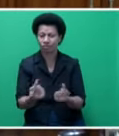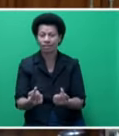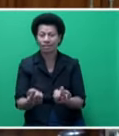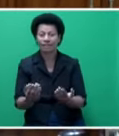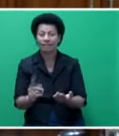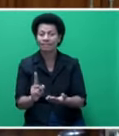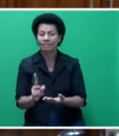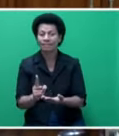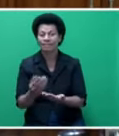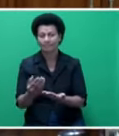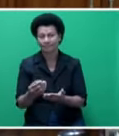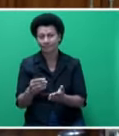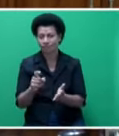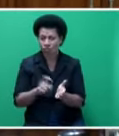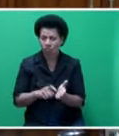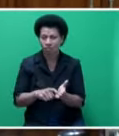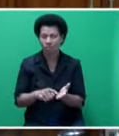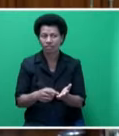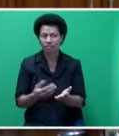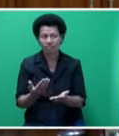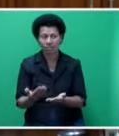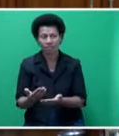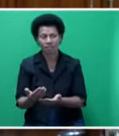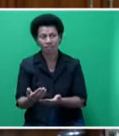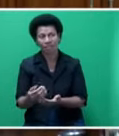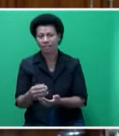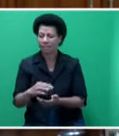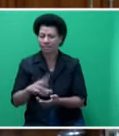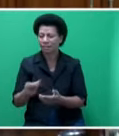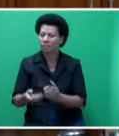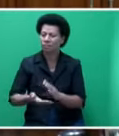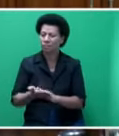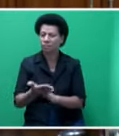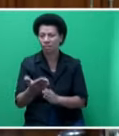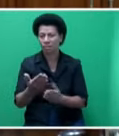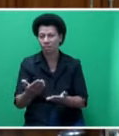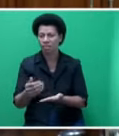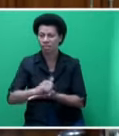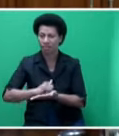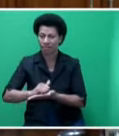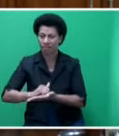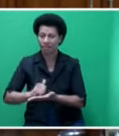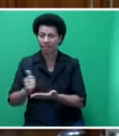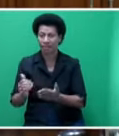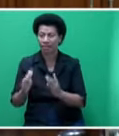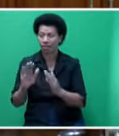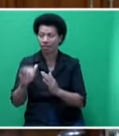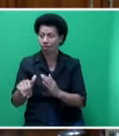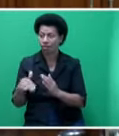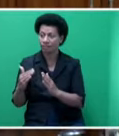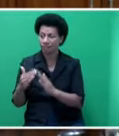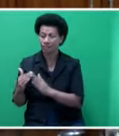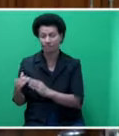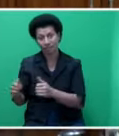sale. Of course, there are some people with deep pockets. They may go along and buy the homes, the mortgage sale homes. It'd be good for them.